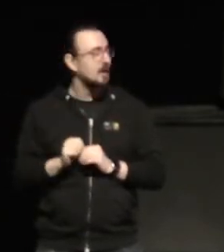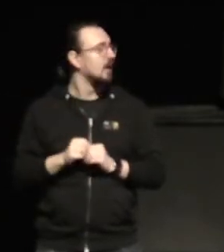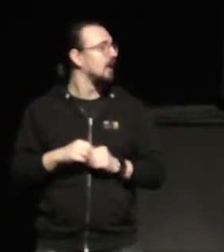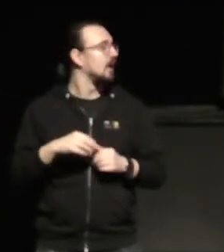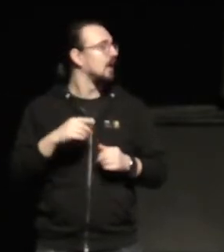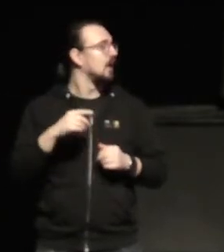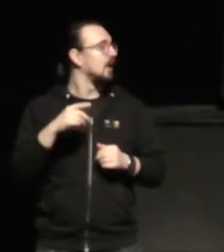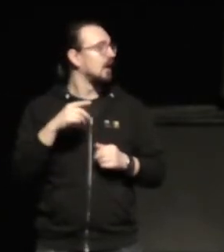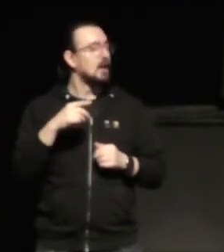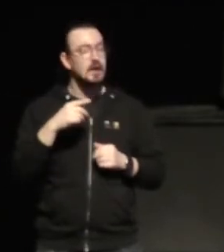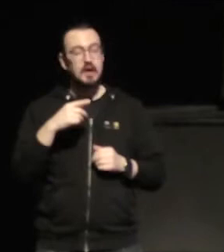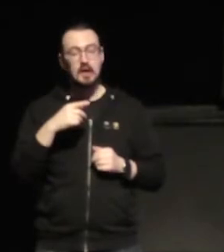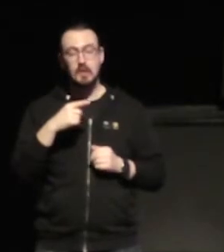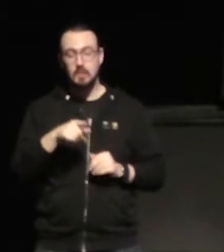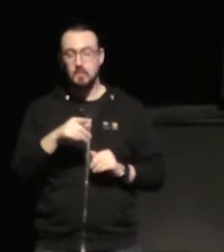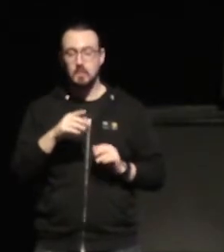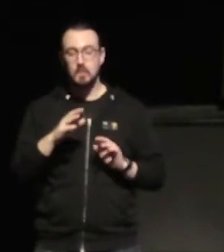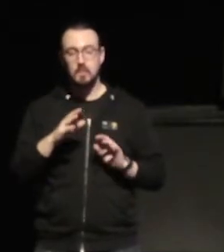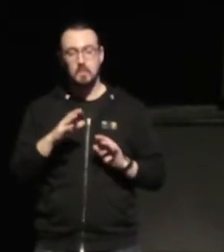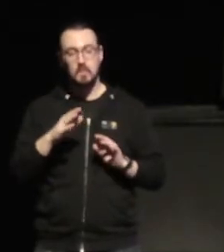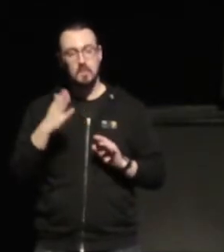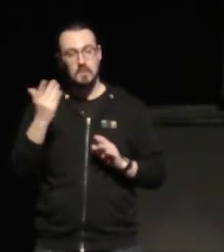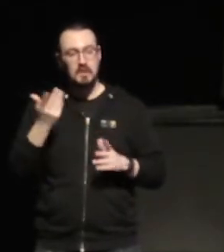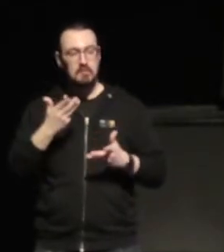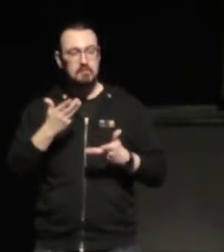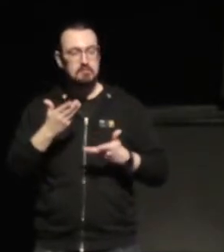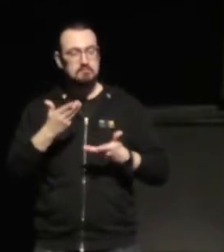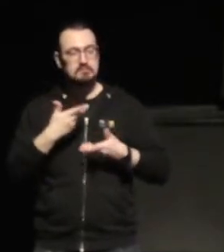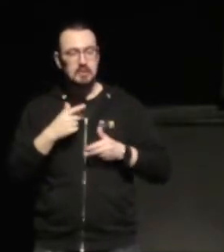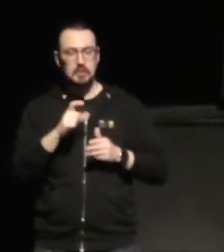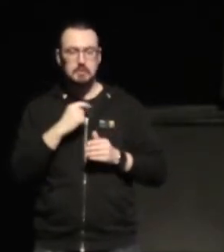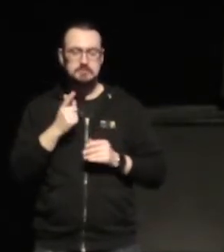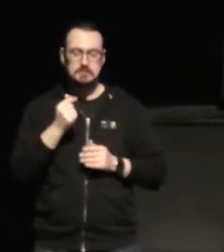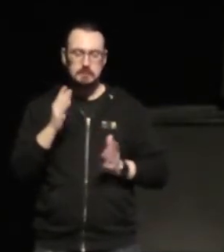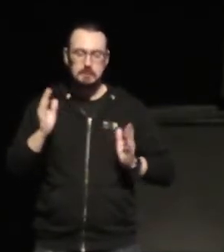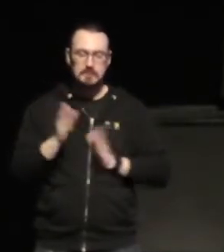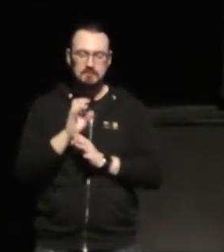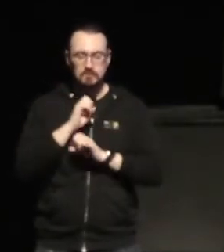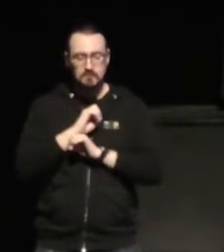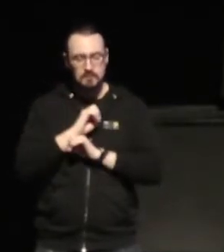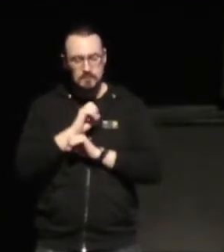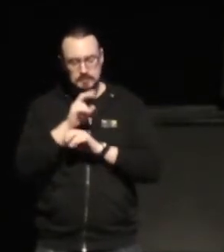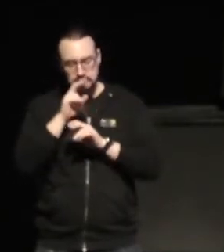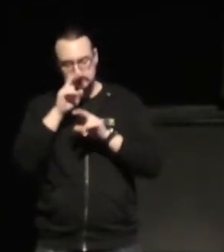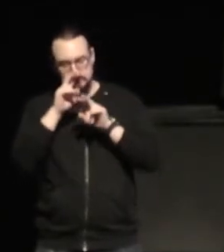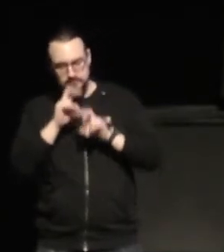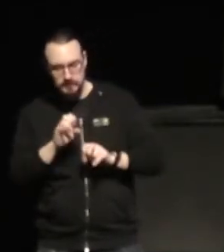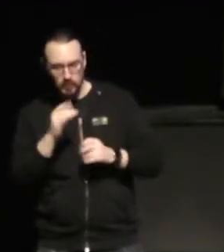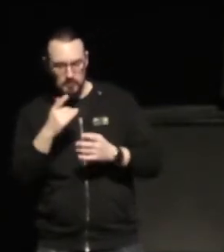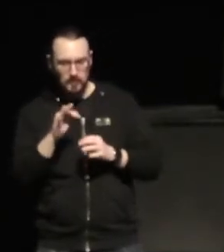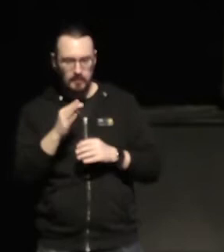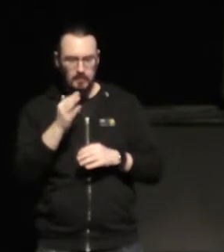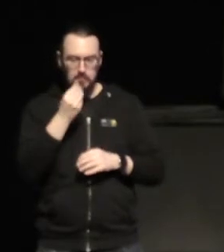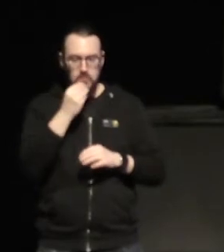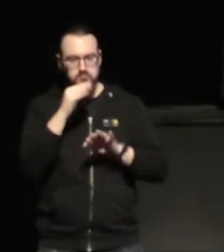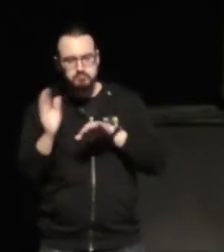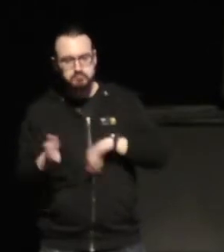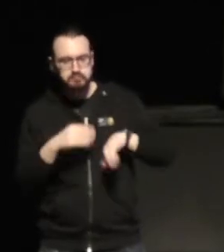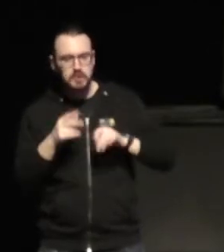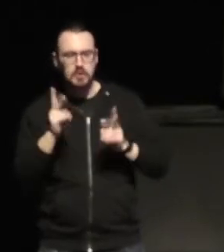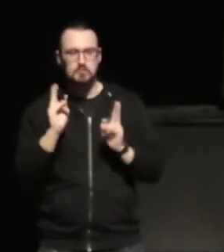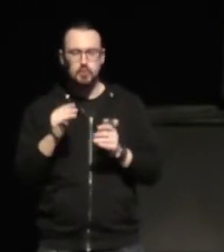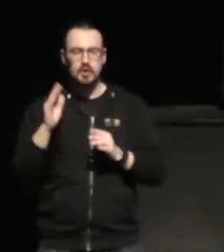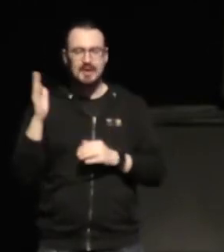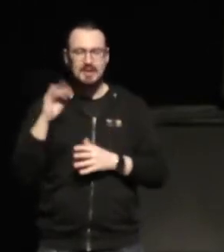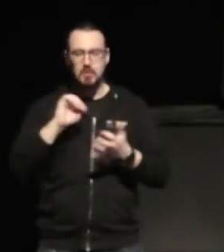be able to give us a brief insight into the food production and the